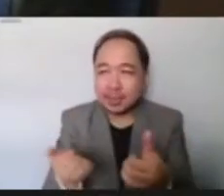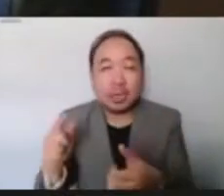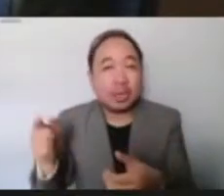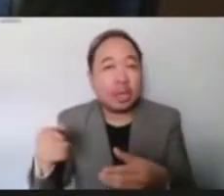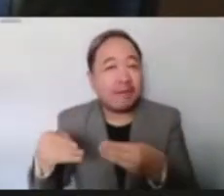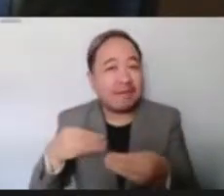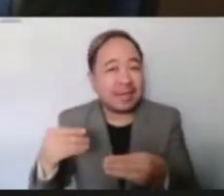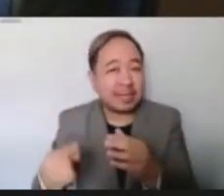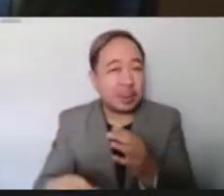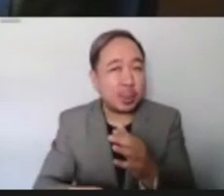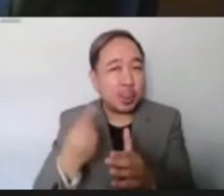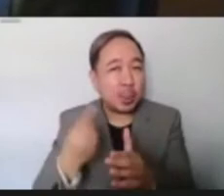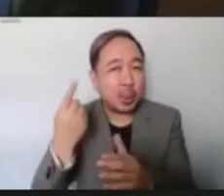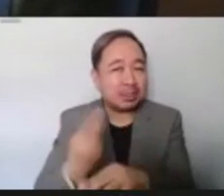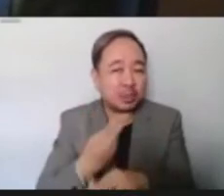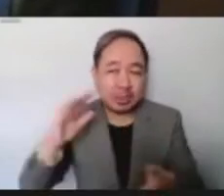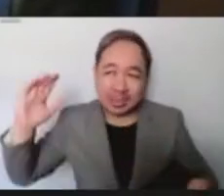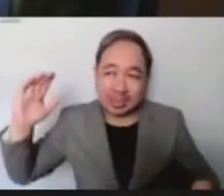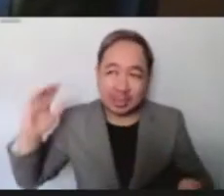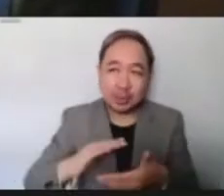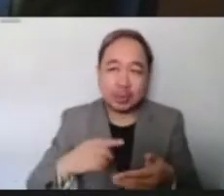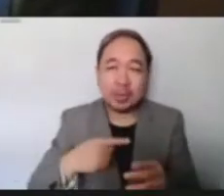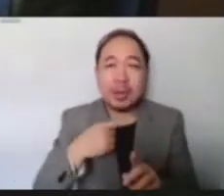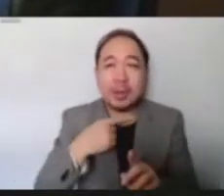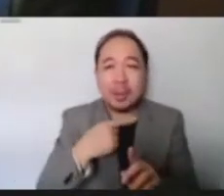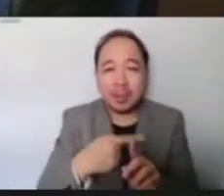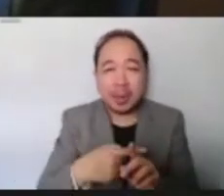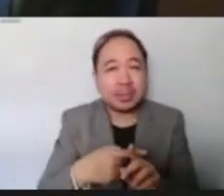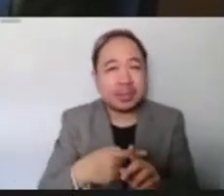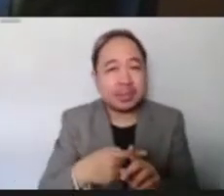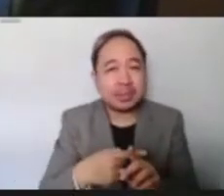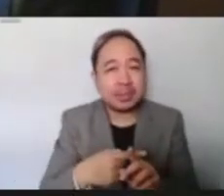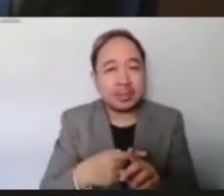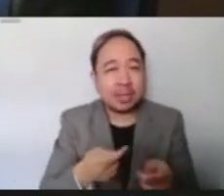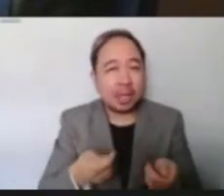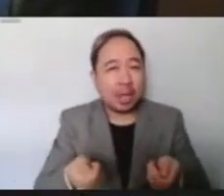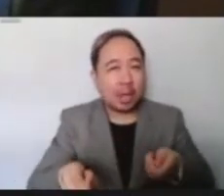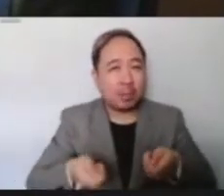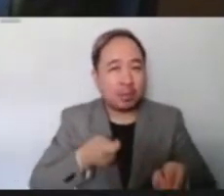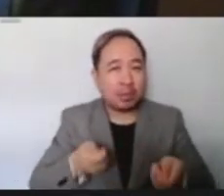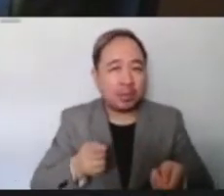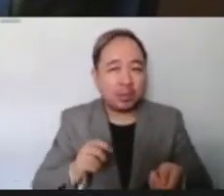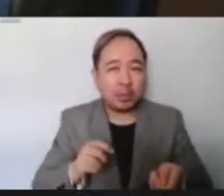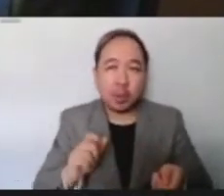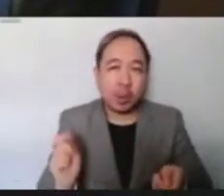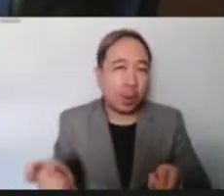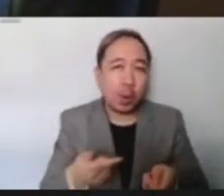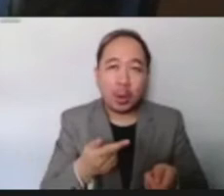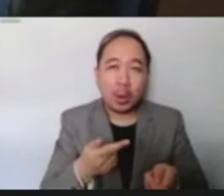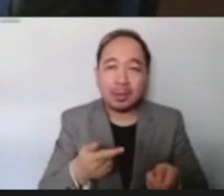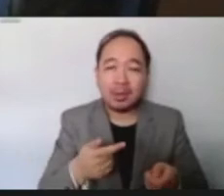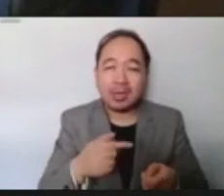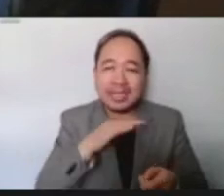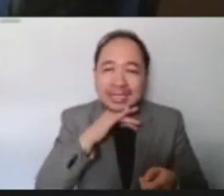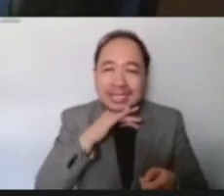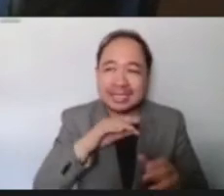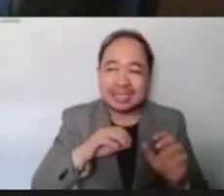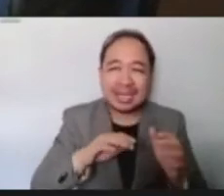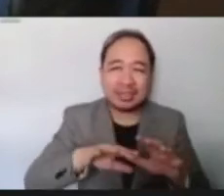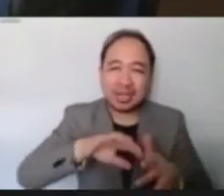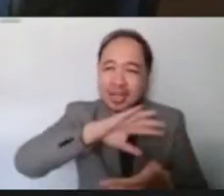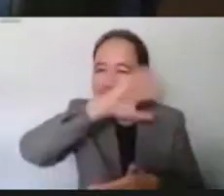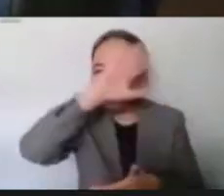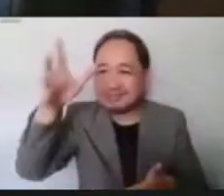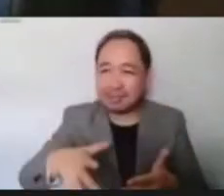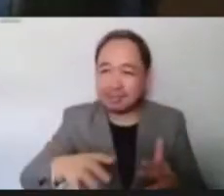and bioremedication ah remediation of all Legacy dump sites under the sustainable